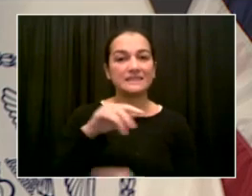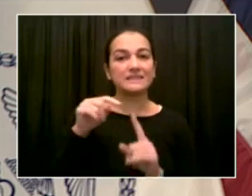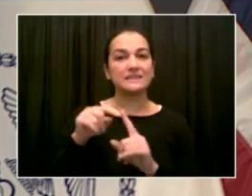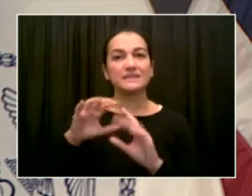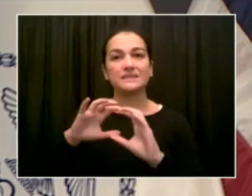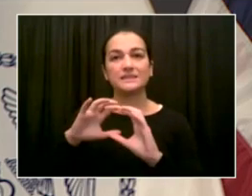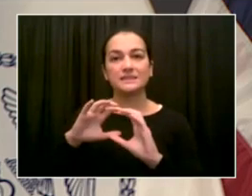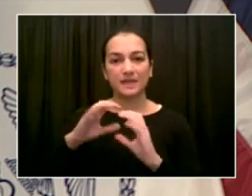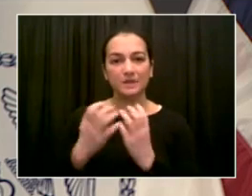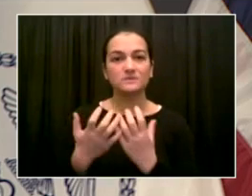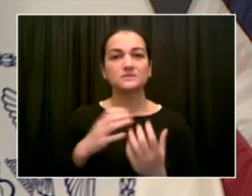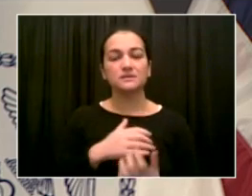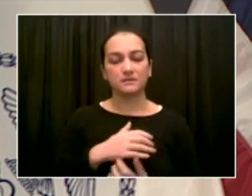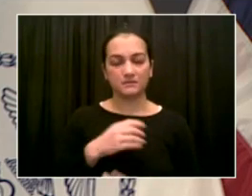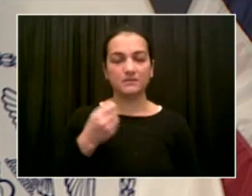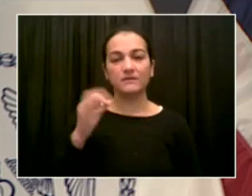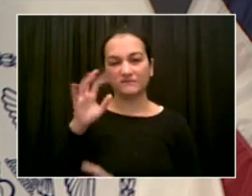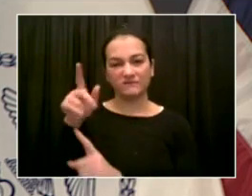Councilmember Carlina Rivera.